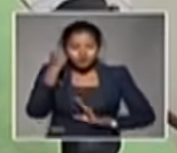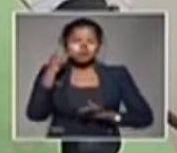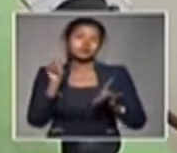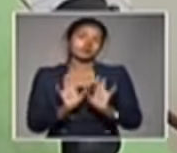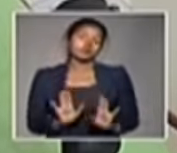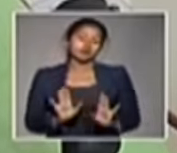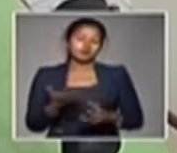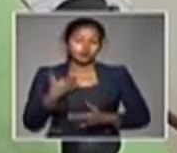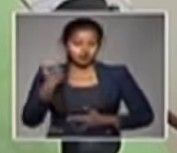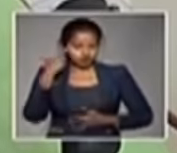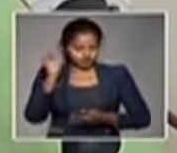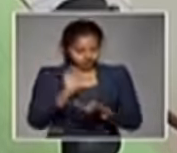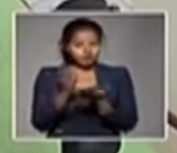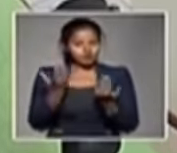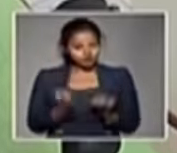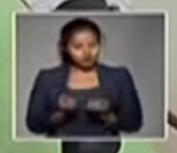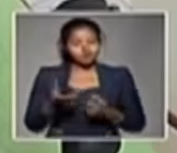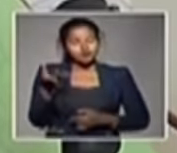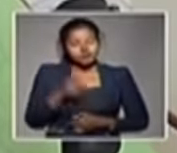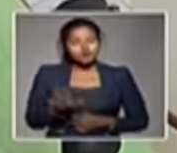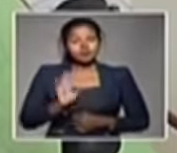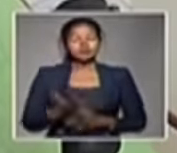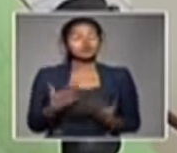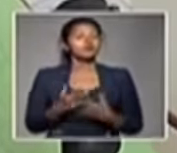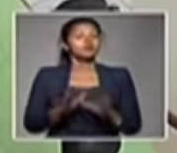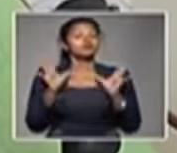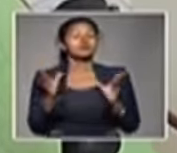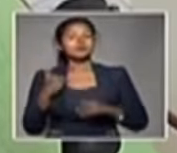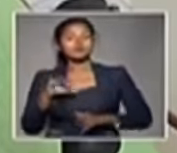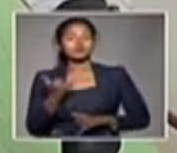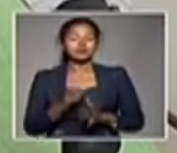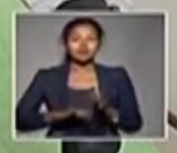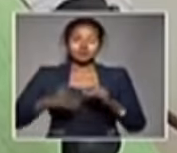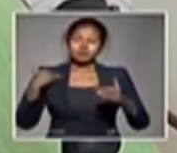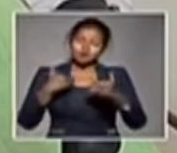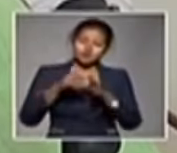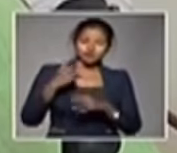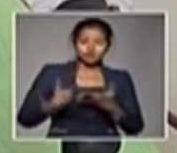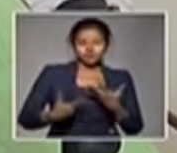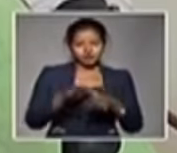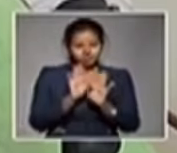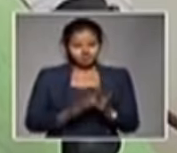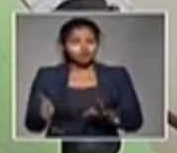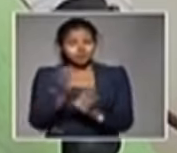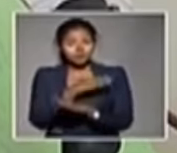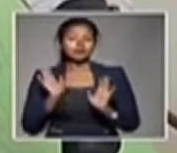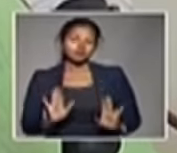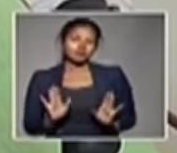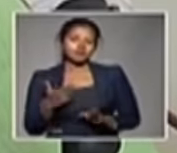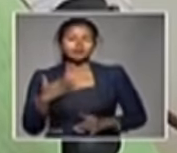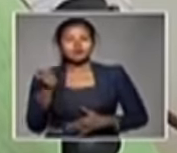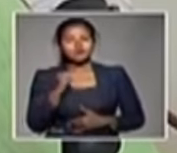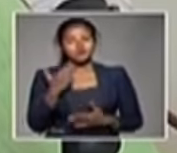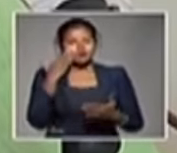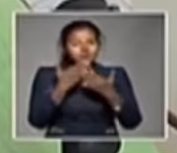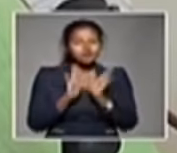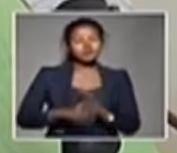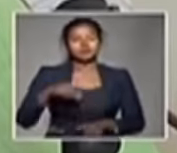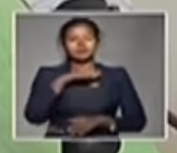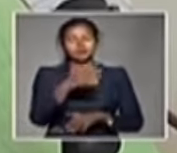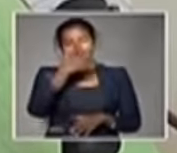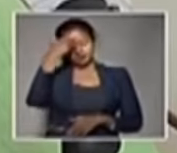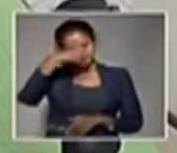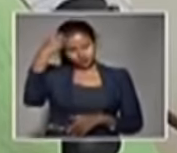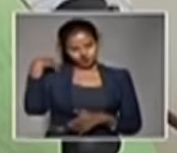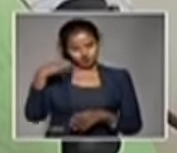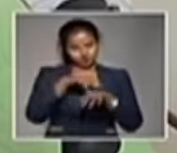what we expected. However, we were surprised at the series of incidents that unfolded yesterday. How can we face the Muslim community now? How